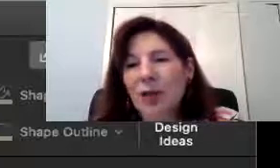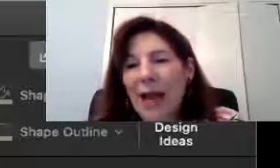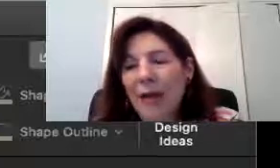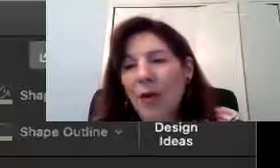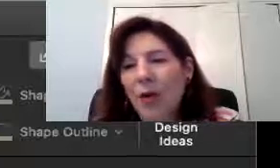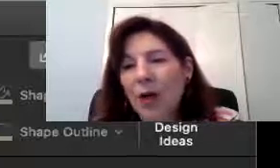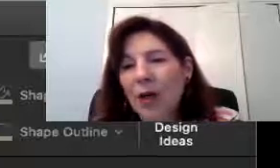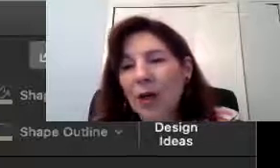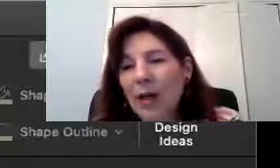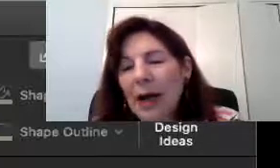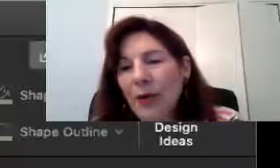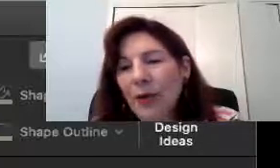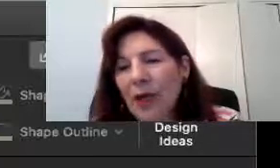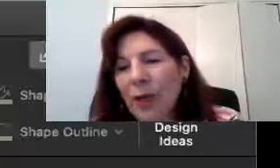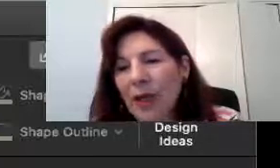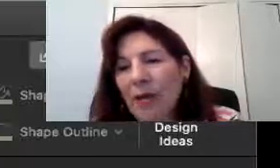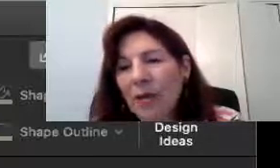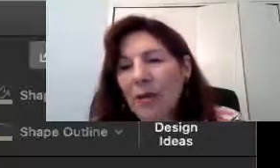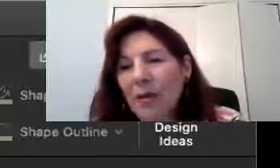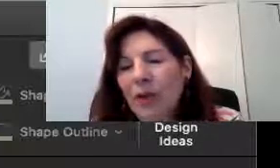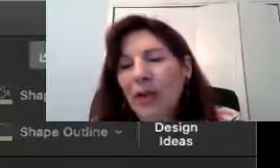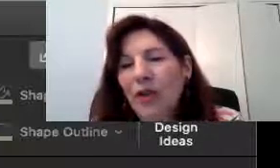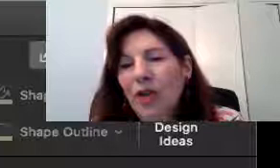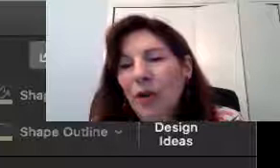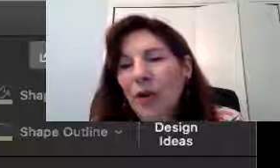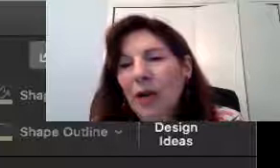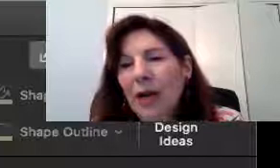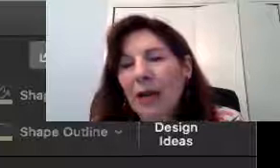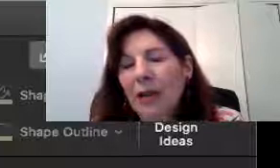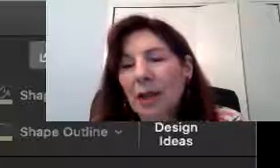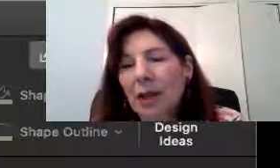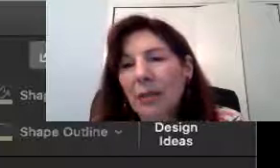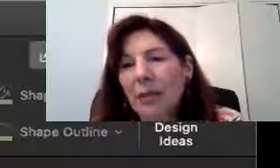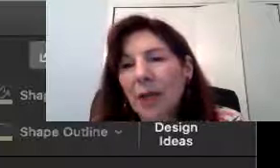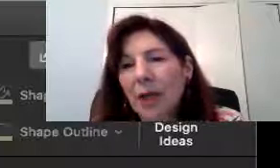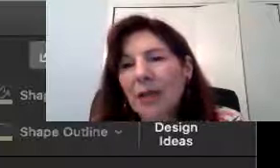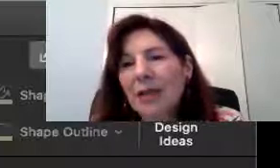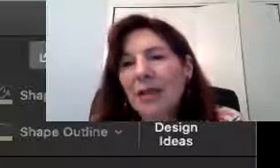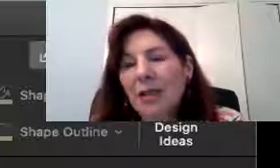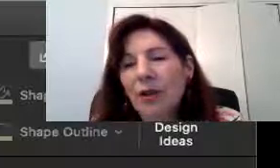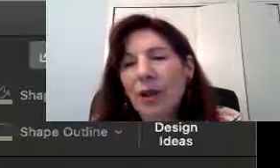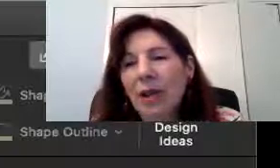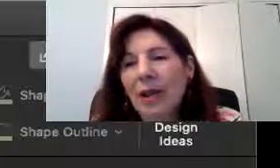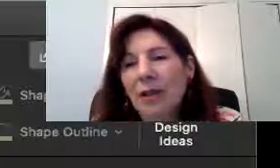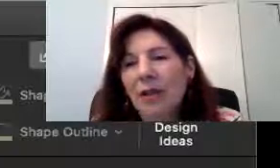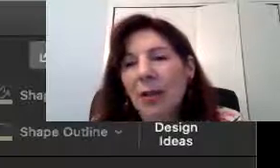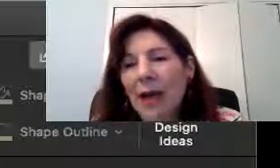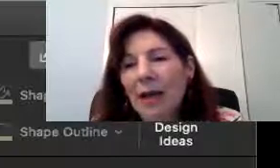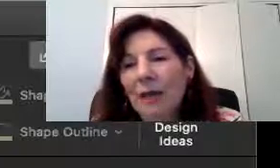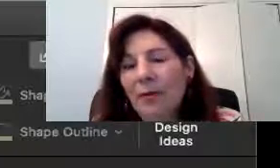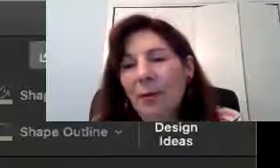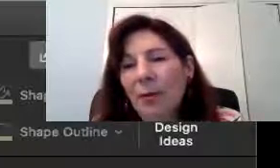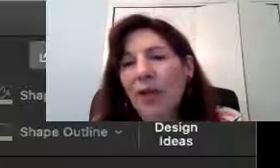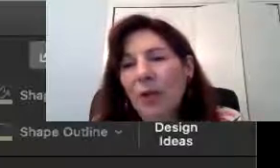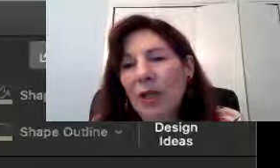risk trend, or how you think we can ensure that distance learning isn't a way